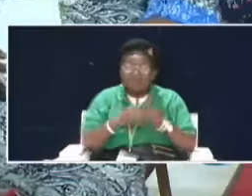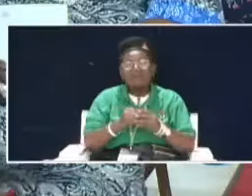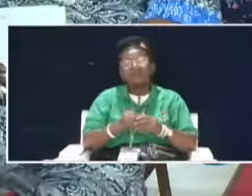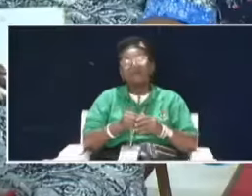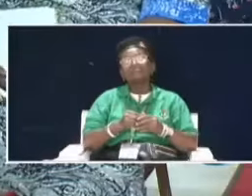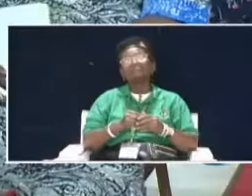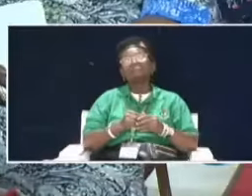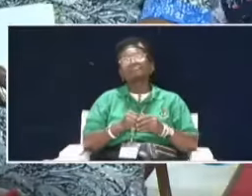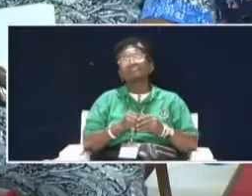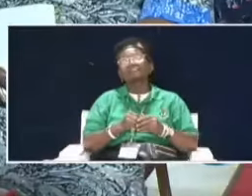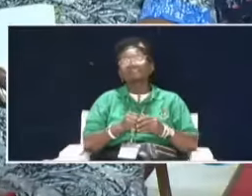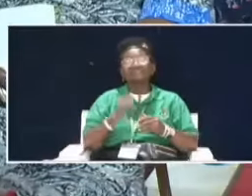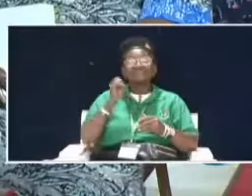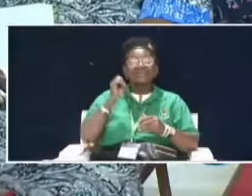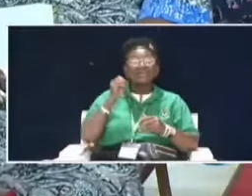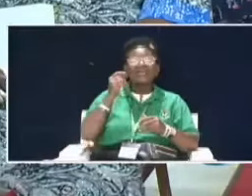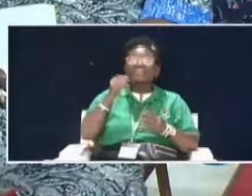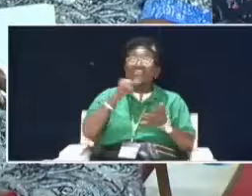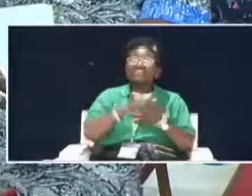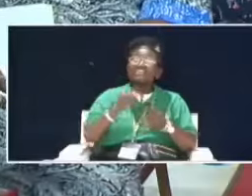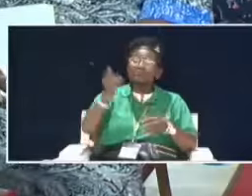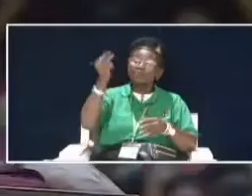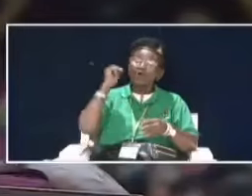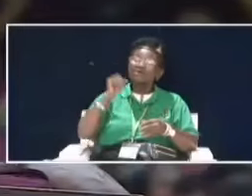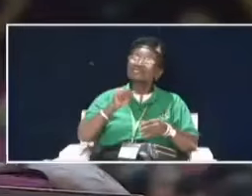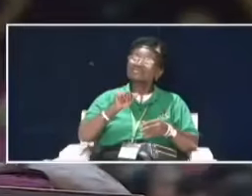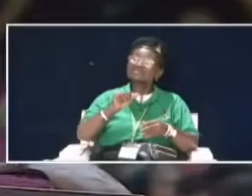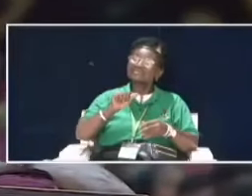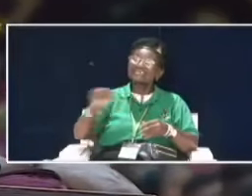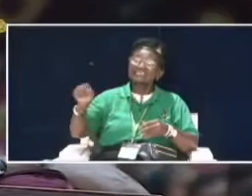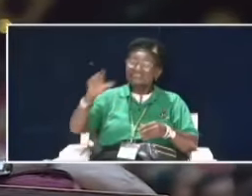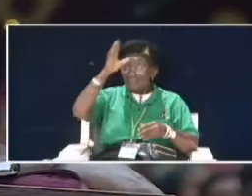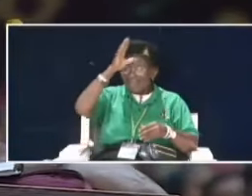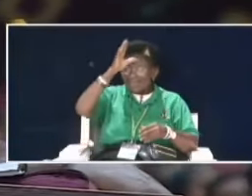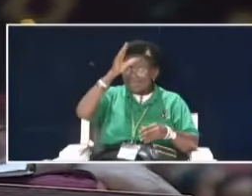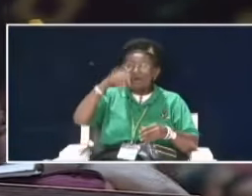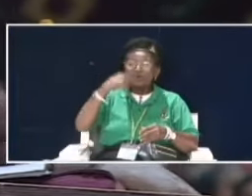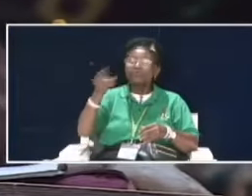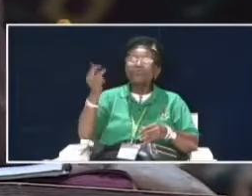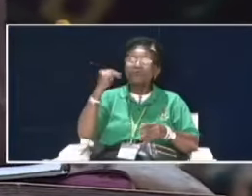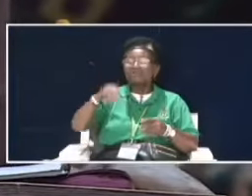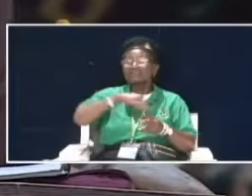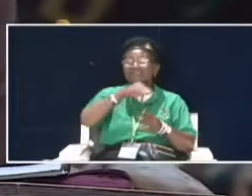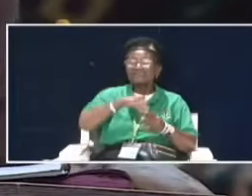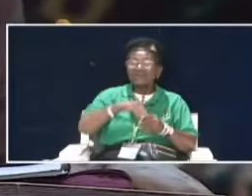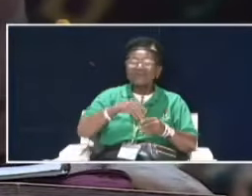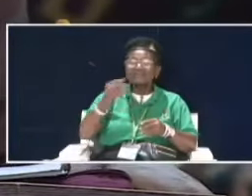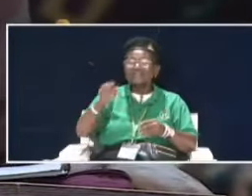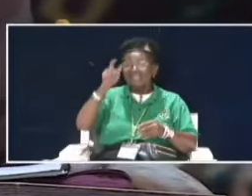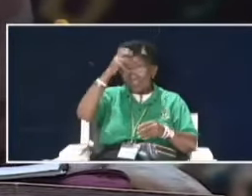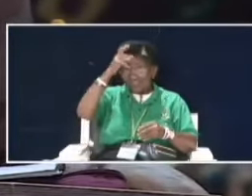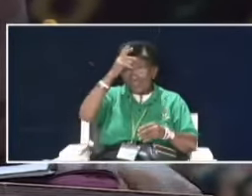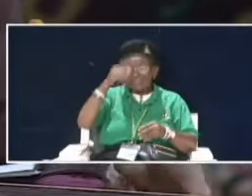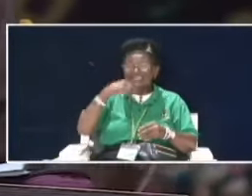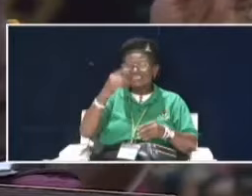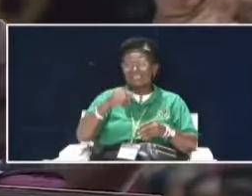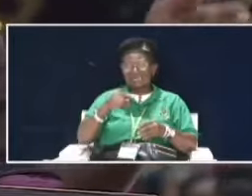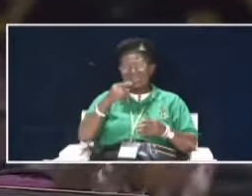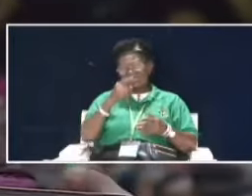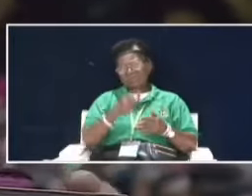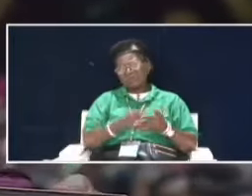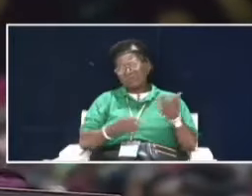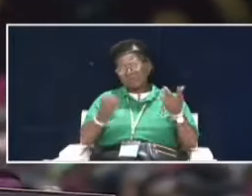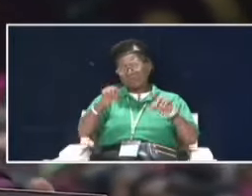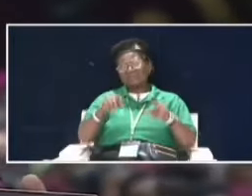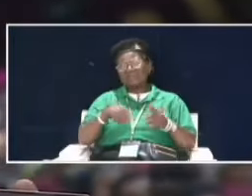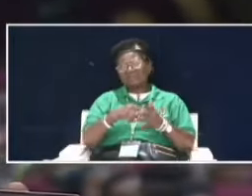Apparently, the father was the one who was involved. The father who said, what's happening? This boy is